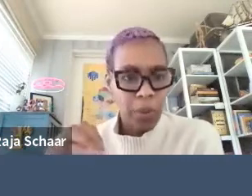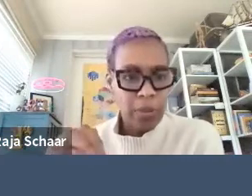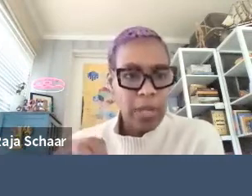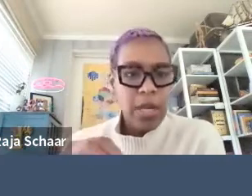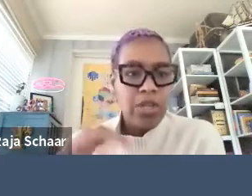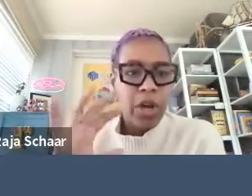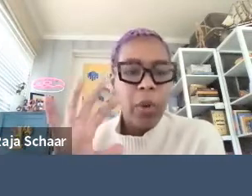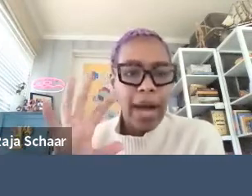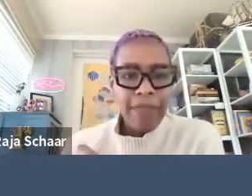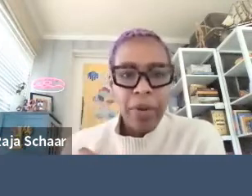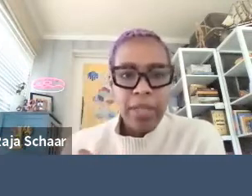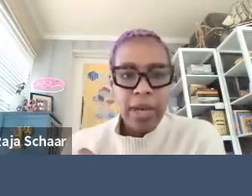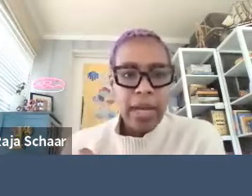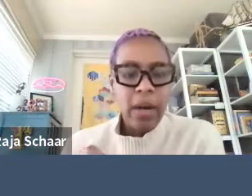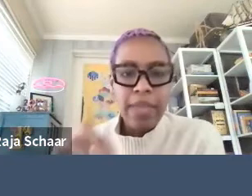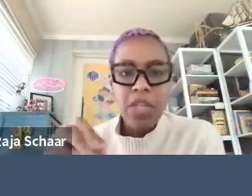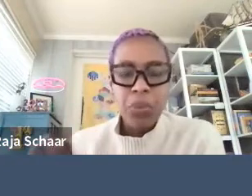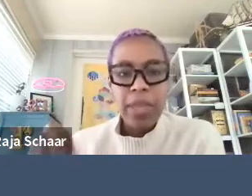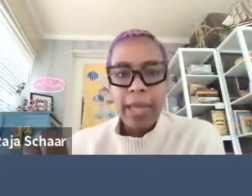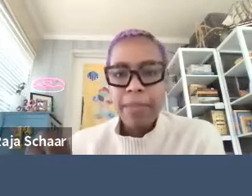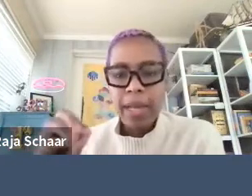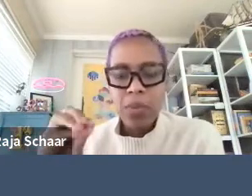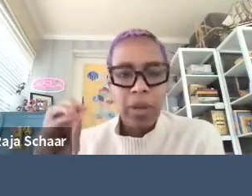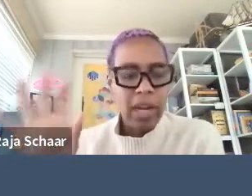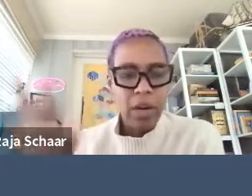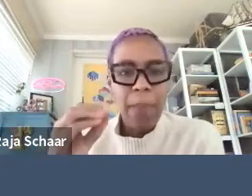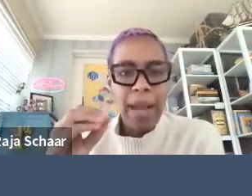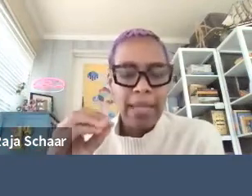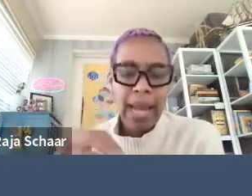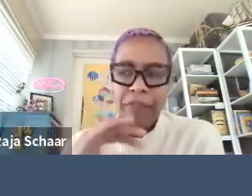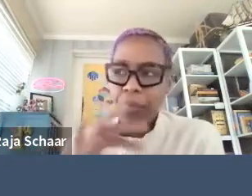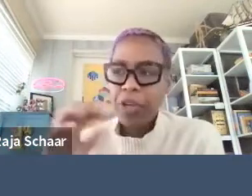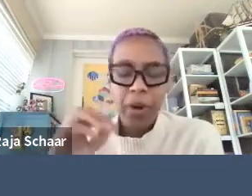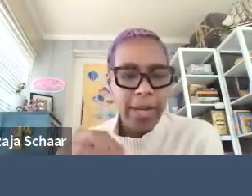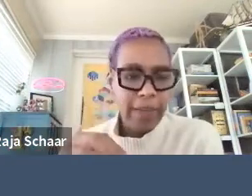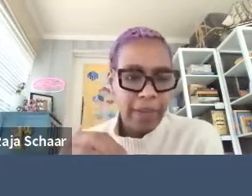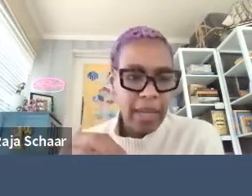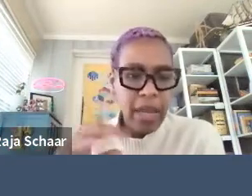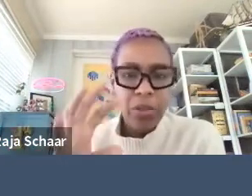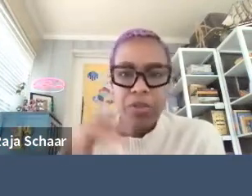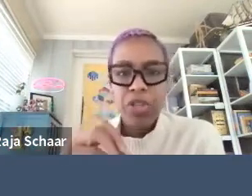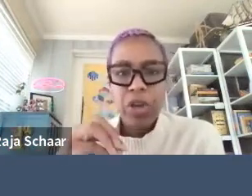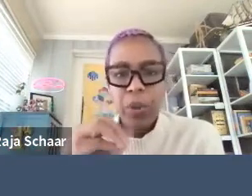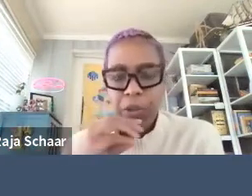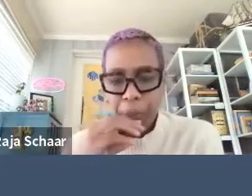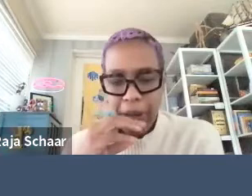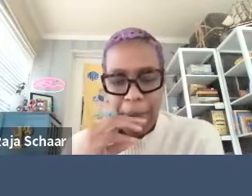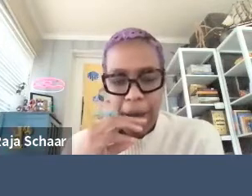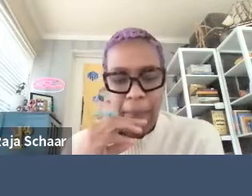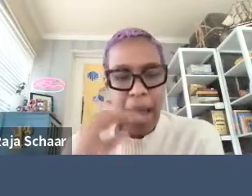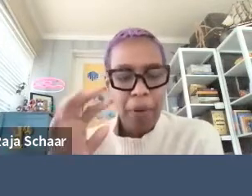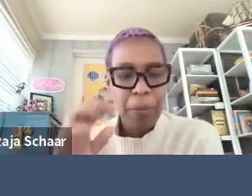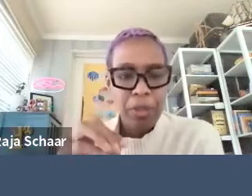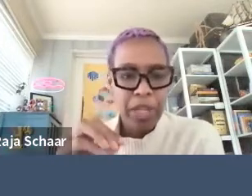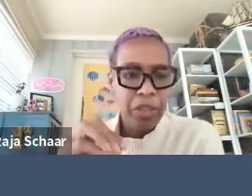in the world. So I focus a lot on these three themes. That's what, and I'll come back to that after we do our activity, to sort of show you a little bit